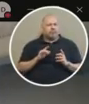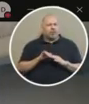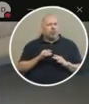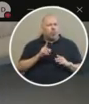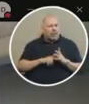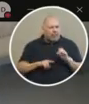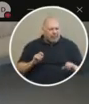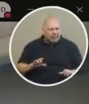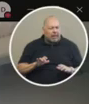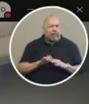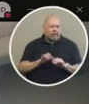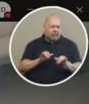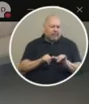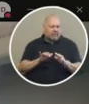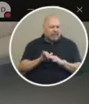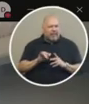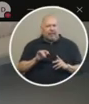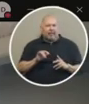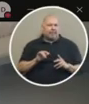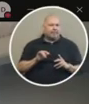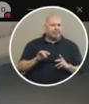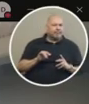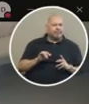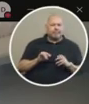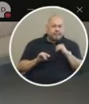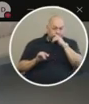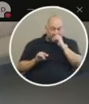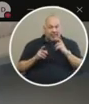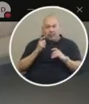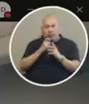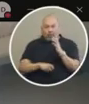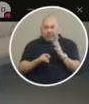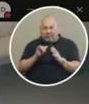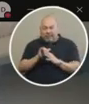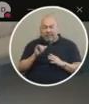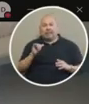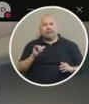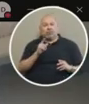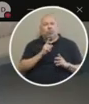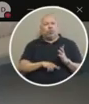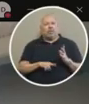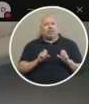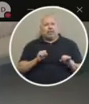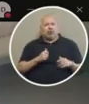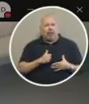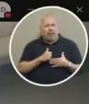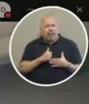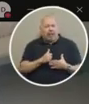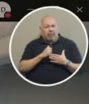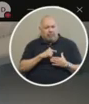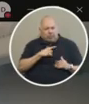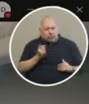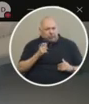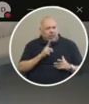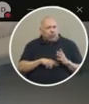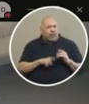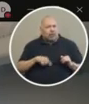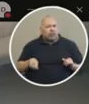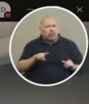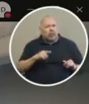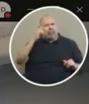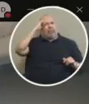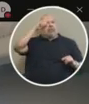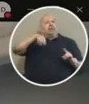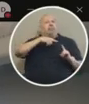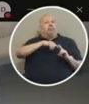can be done, the size of them, where, you know, the price of them? What can you help us understand kind of what y'all are